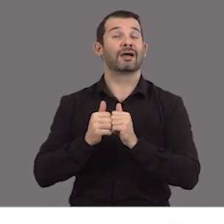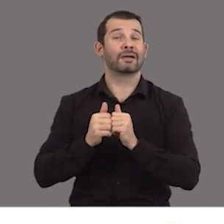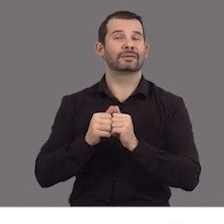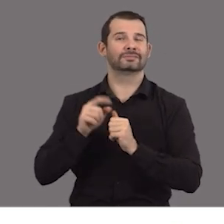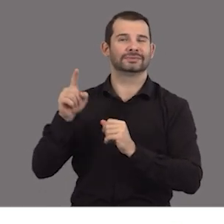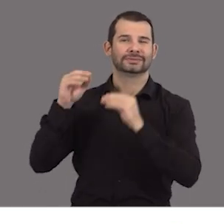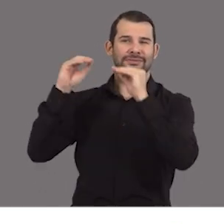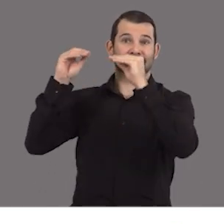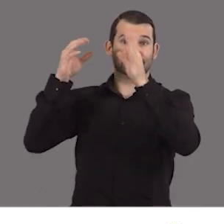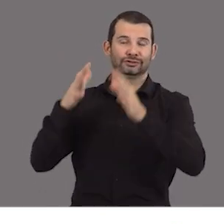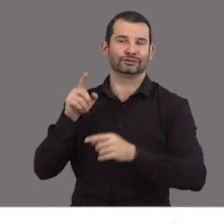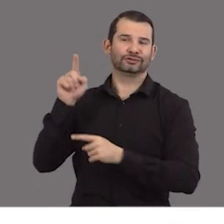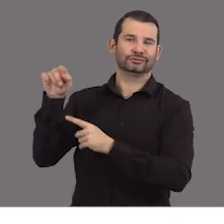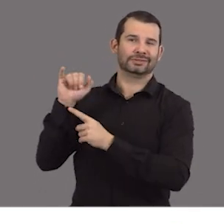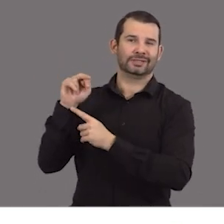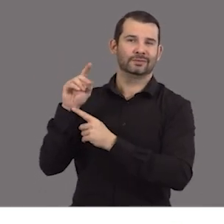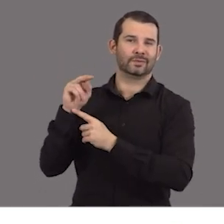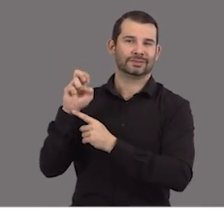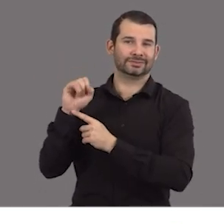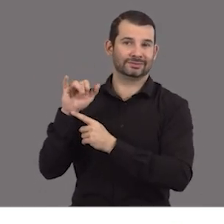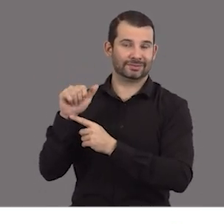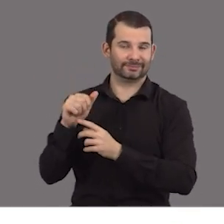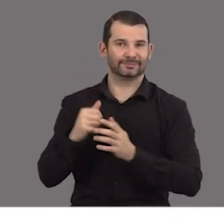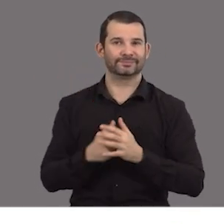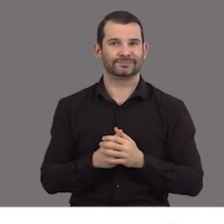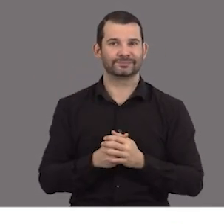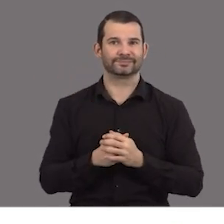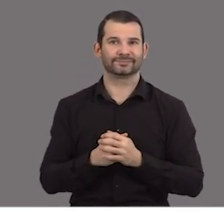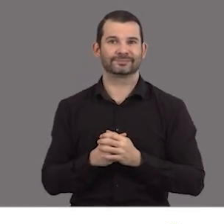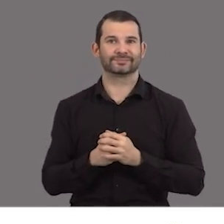He earned this income as a teacher in Indonesia.